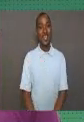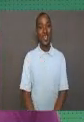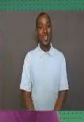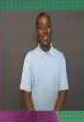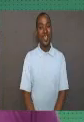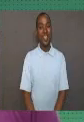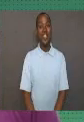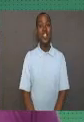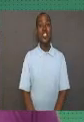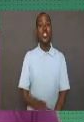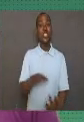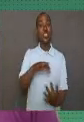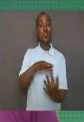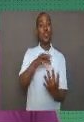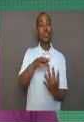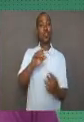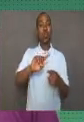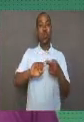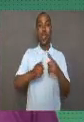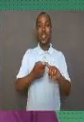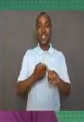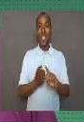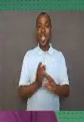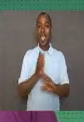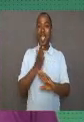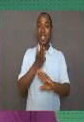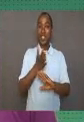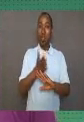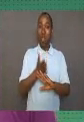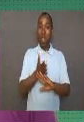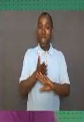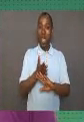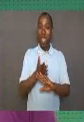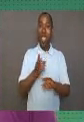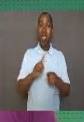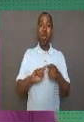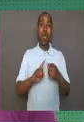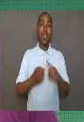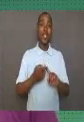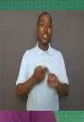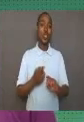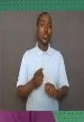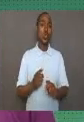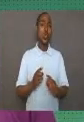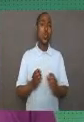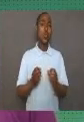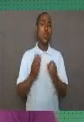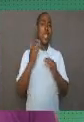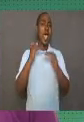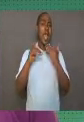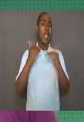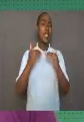You will choose a partner and keep track of how many breaths your